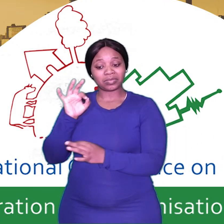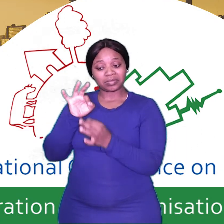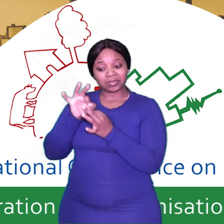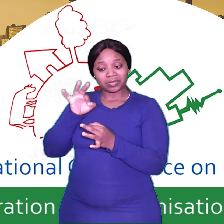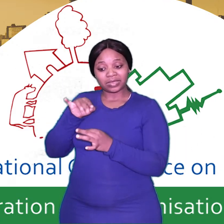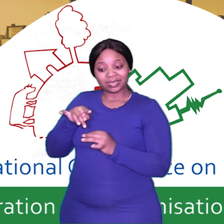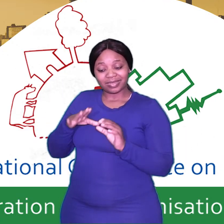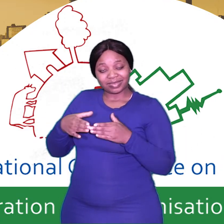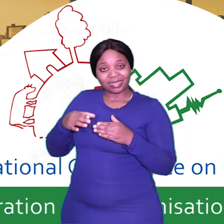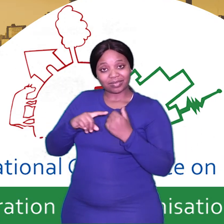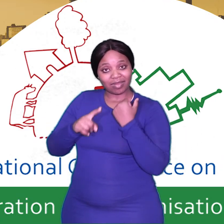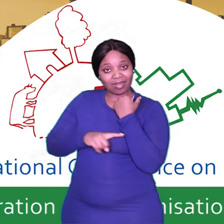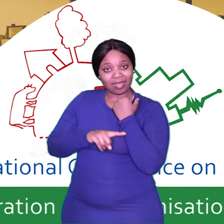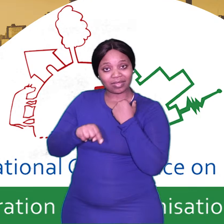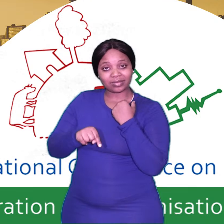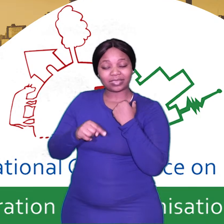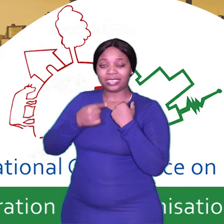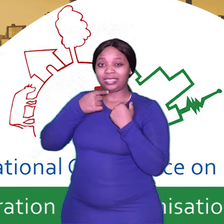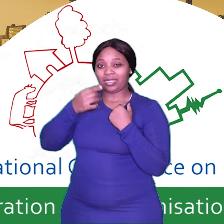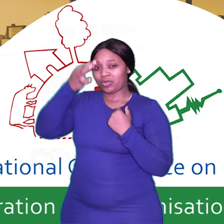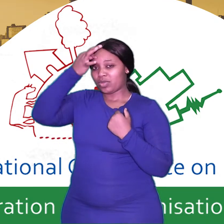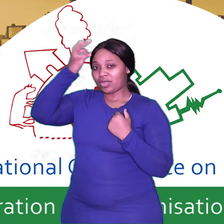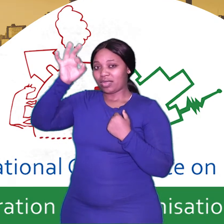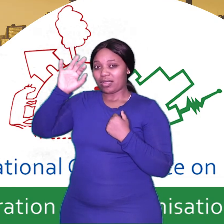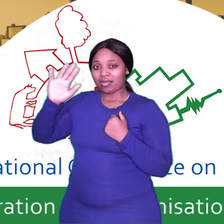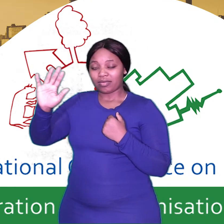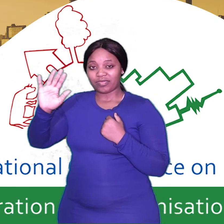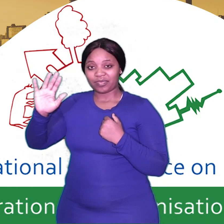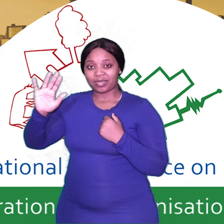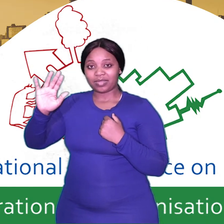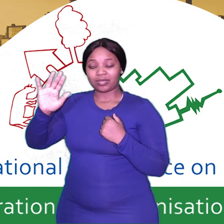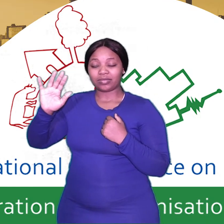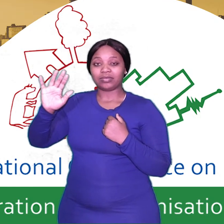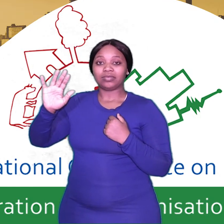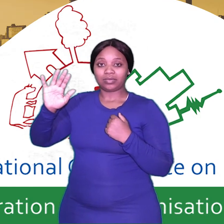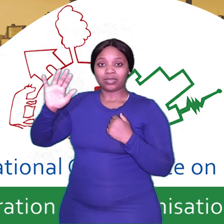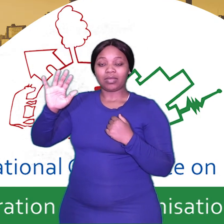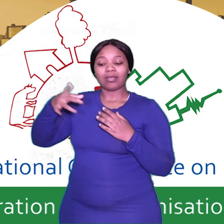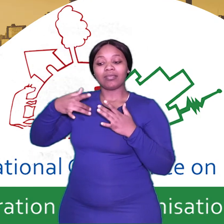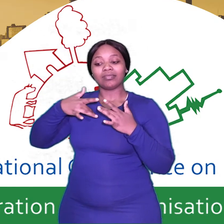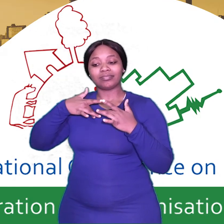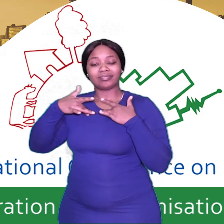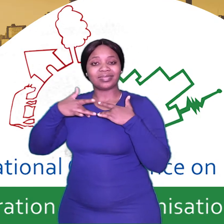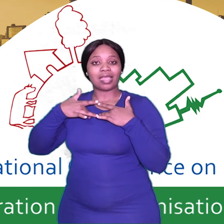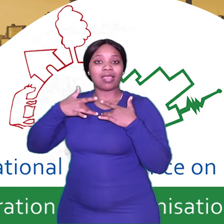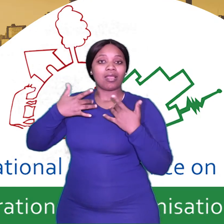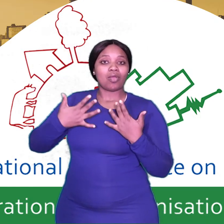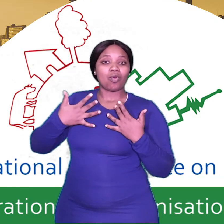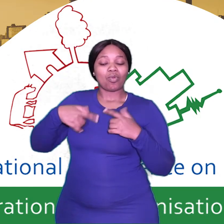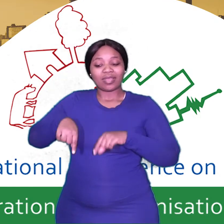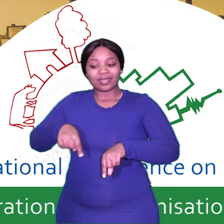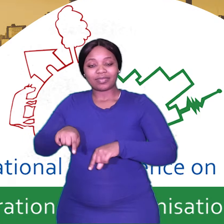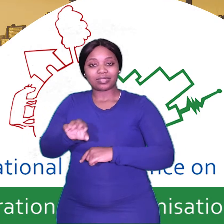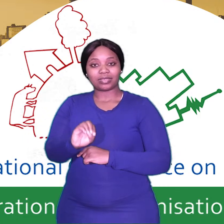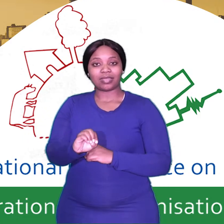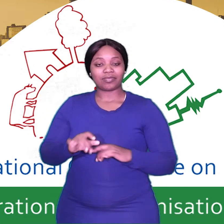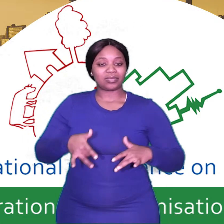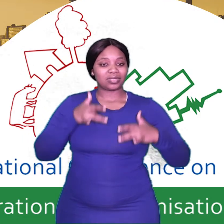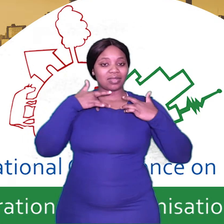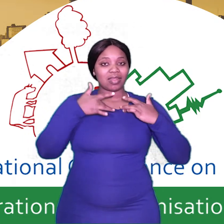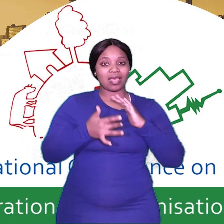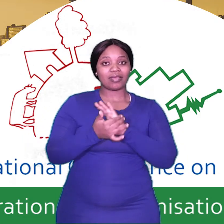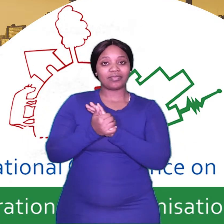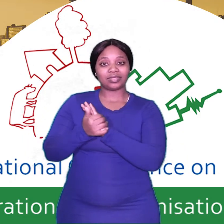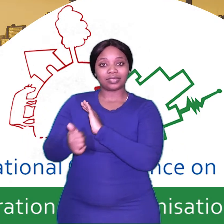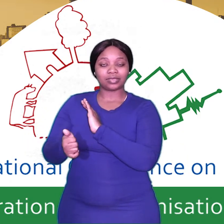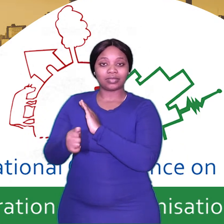is generally concerned, or at least have some fears about large-scale internal migration because of the